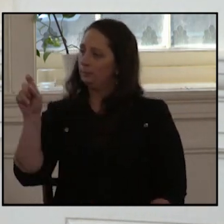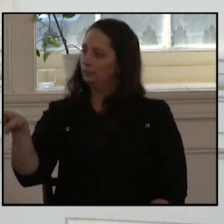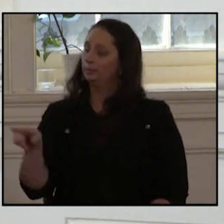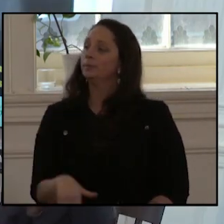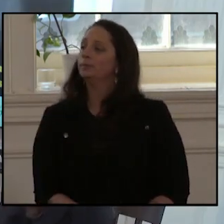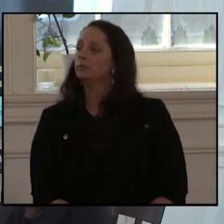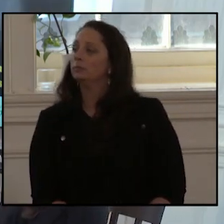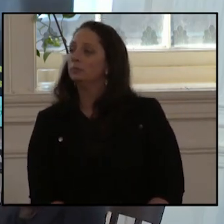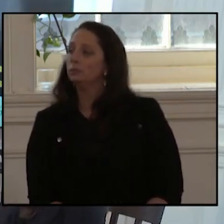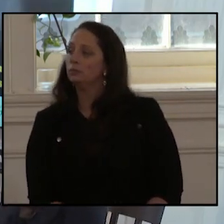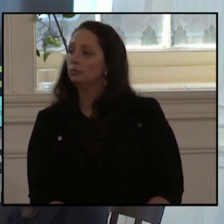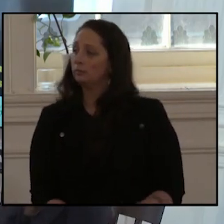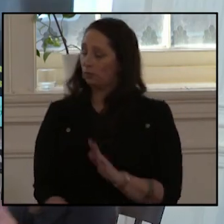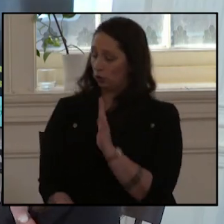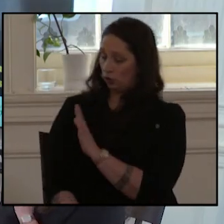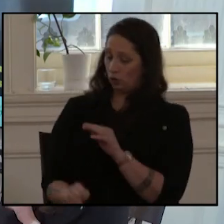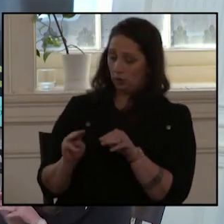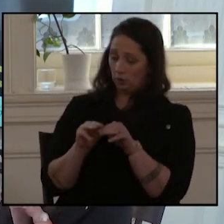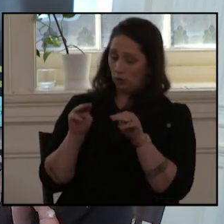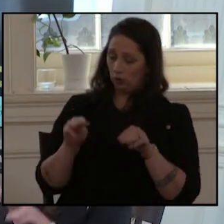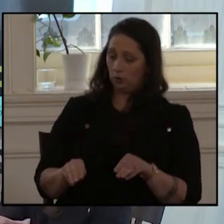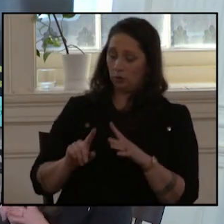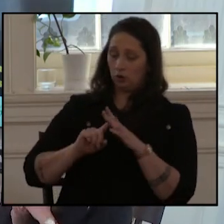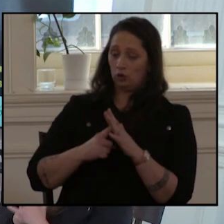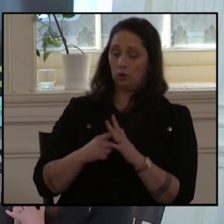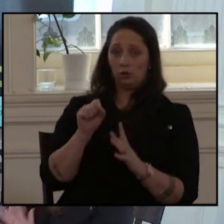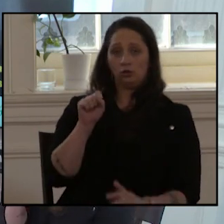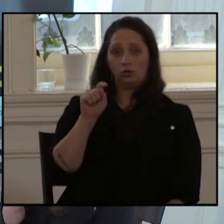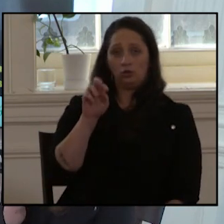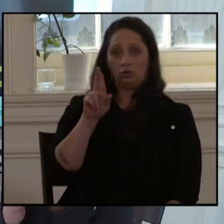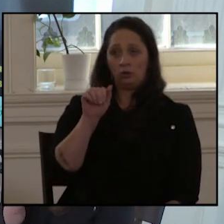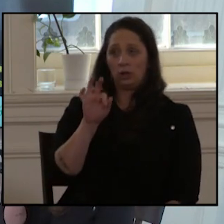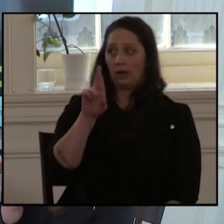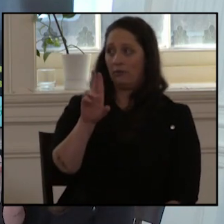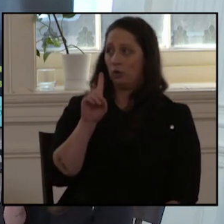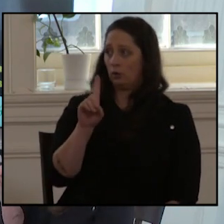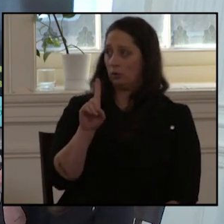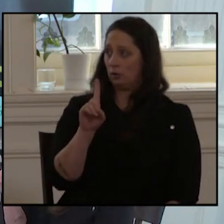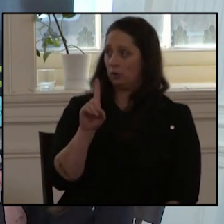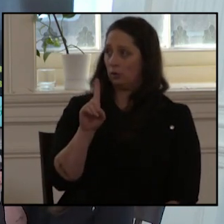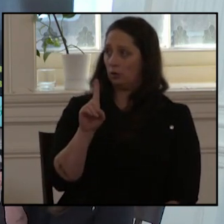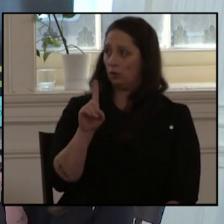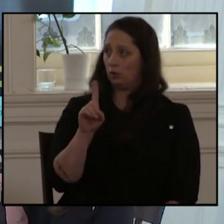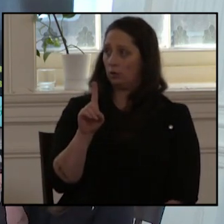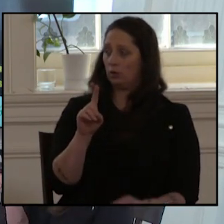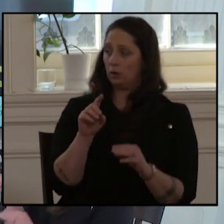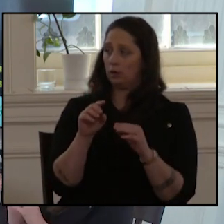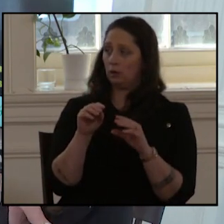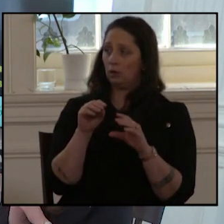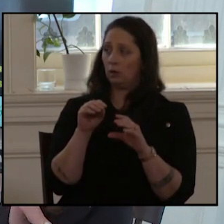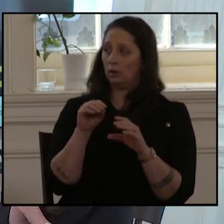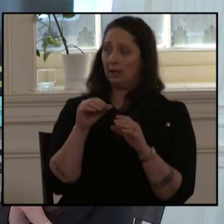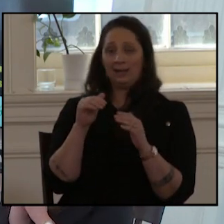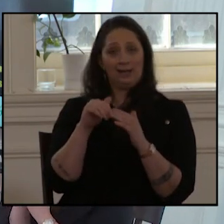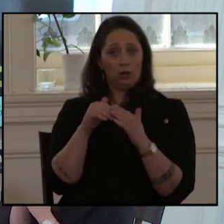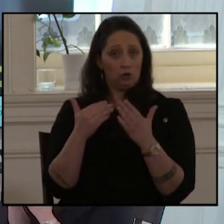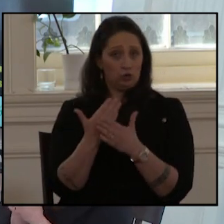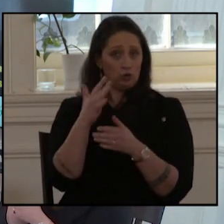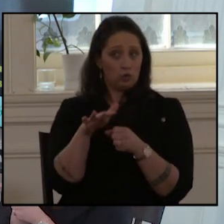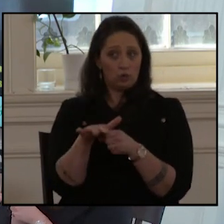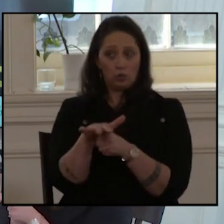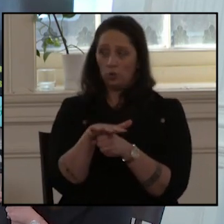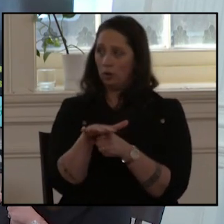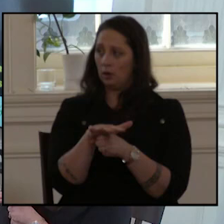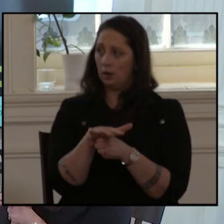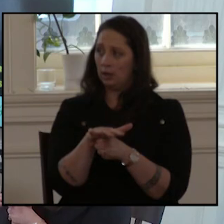Fletcher, your museum started in Stratford, I believe. I believe you was going to get a new location. I want to